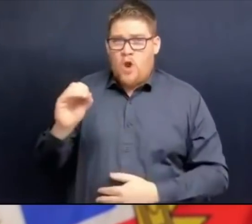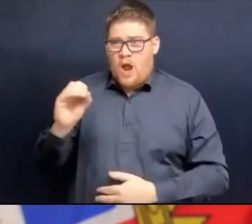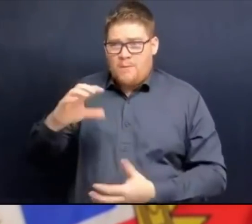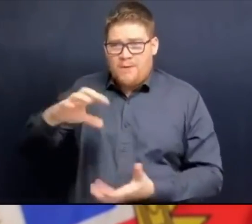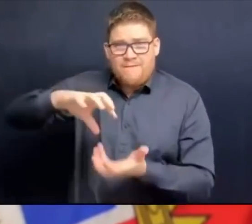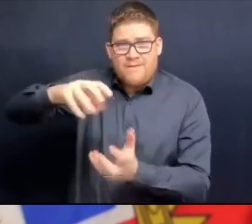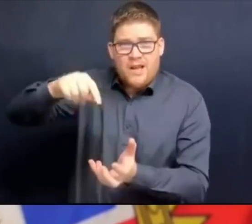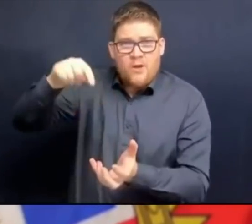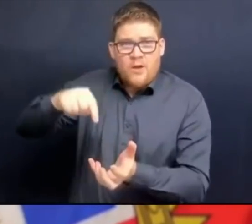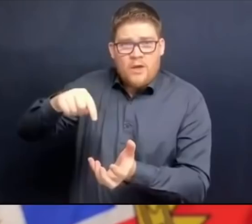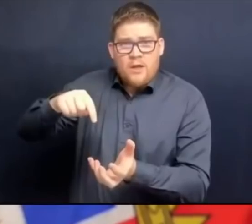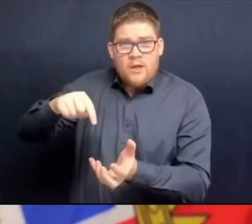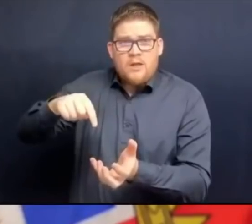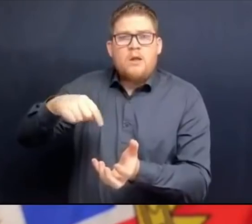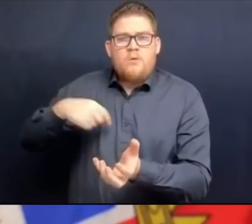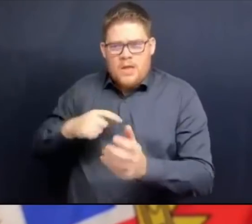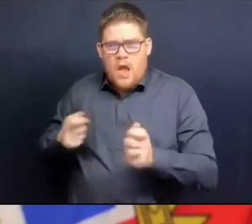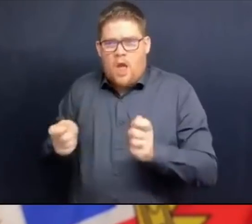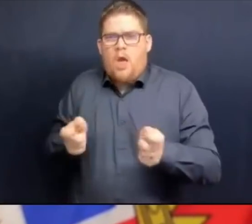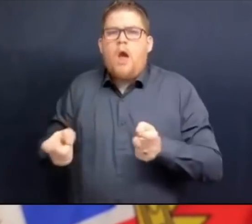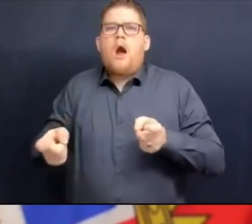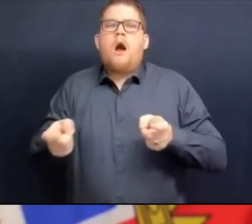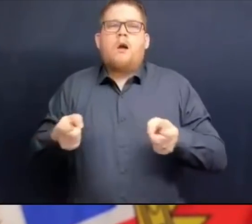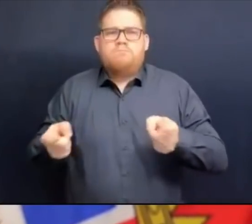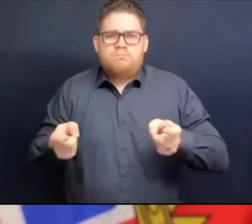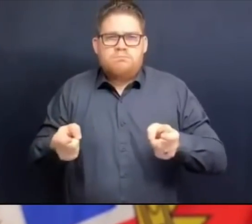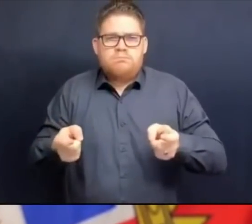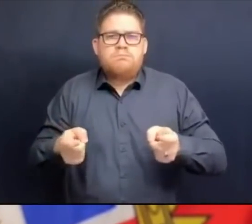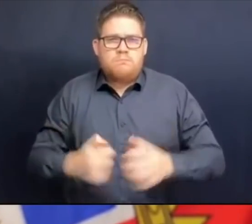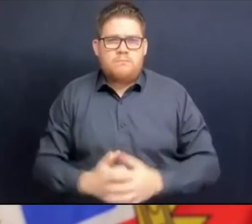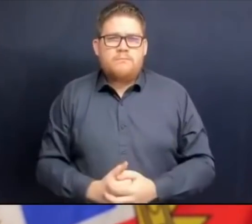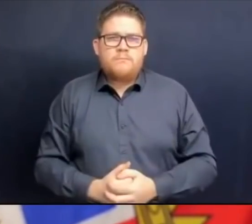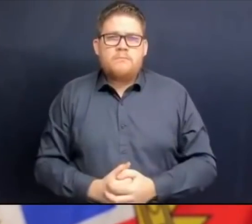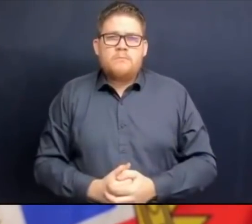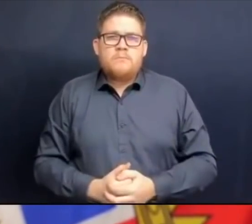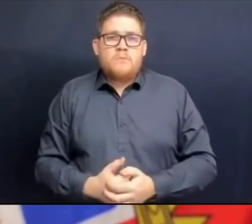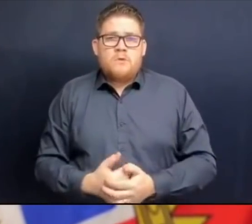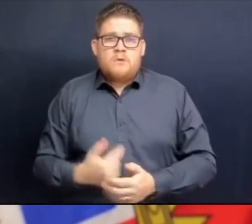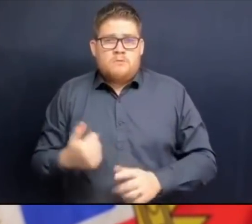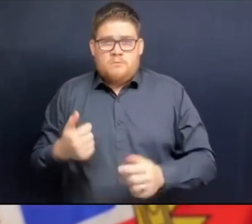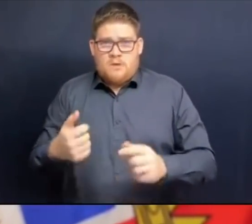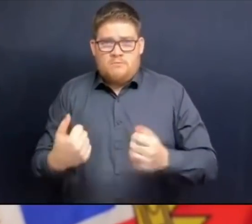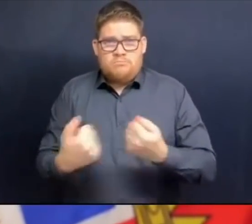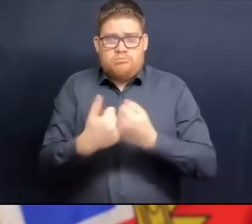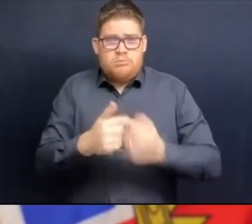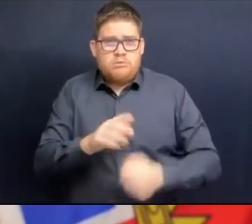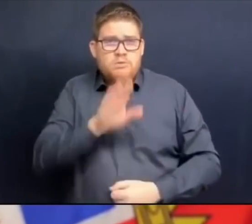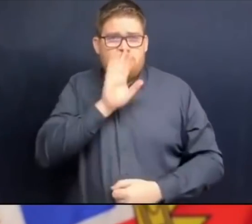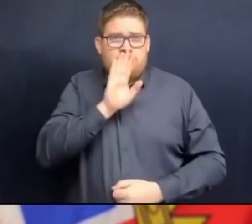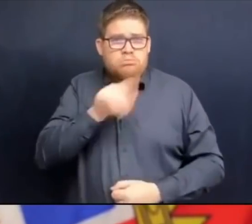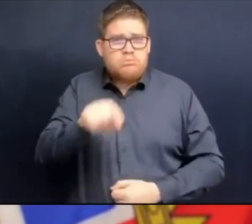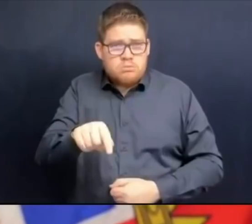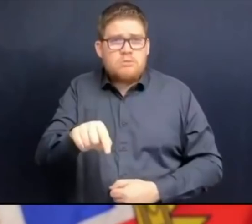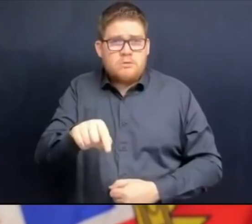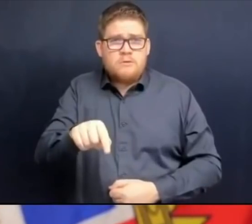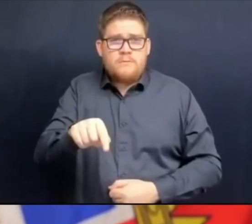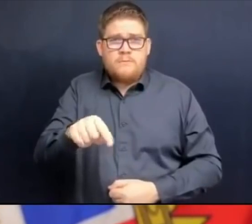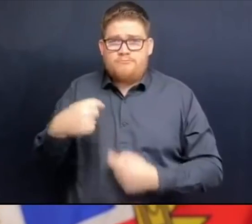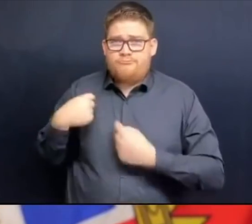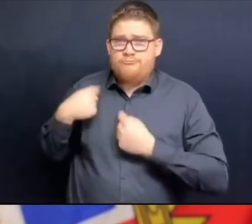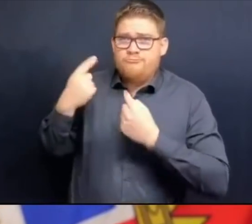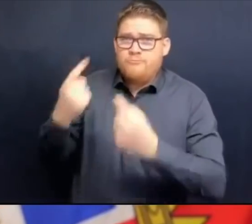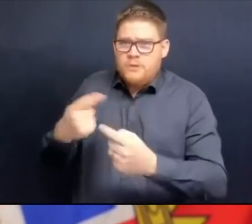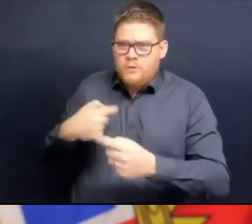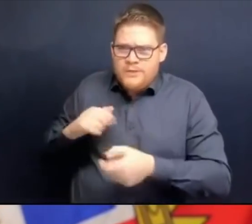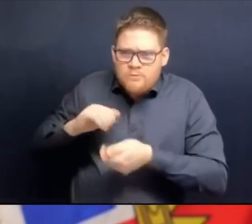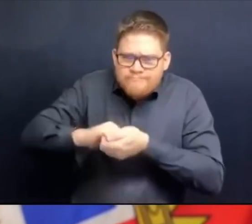wave, again, a different virus that has been challenges in different ways for us, is because